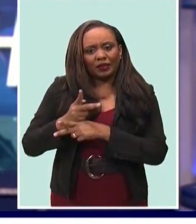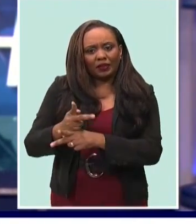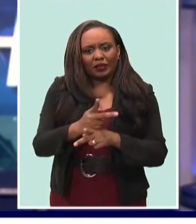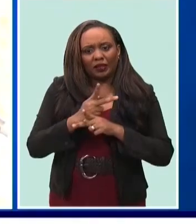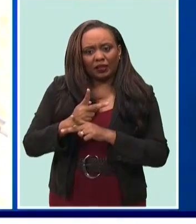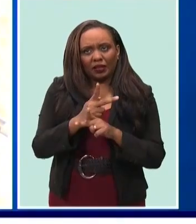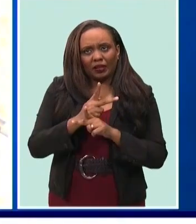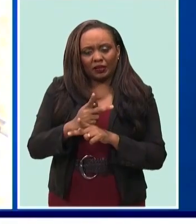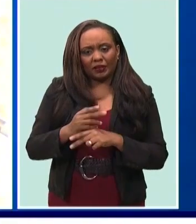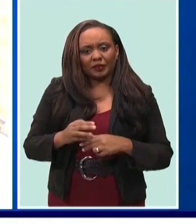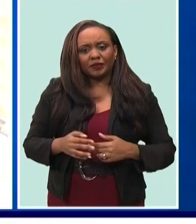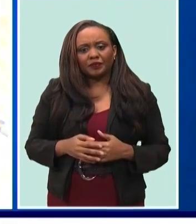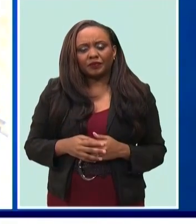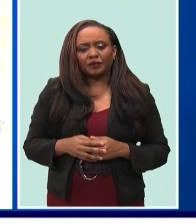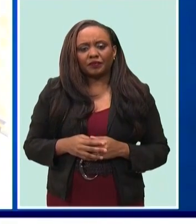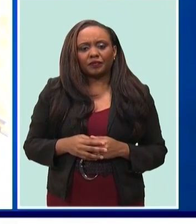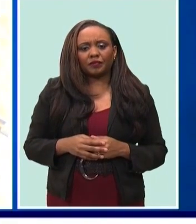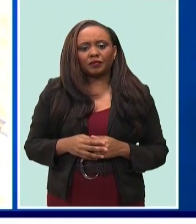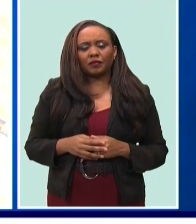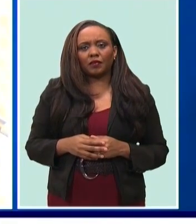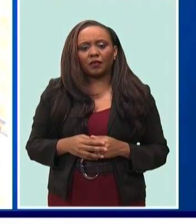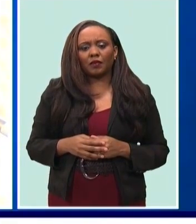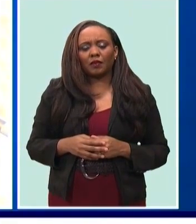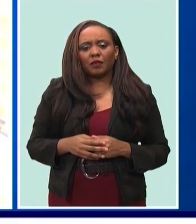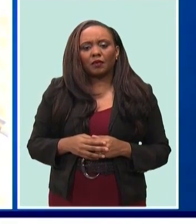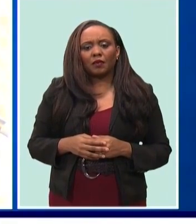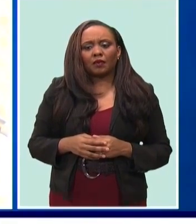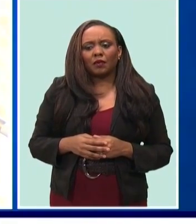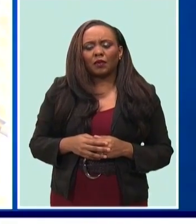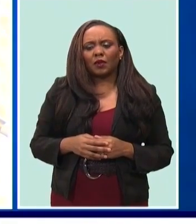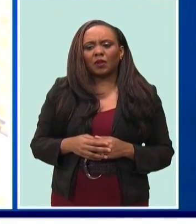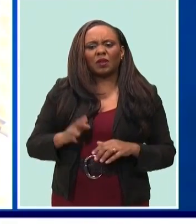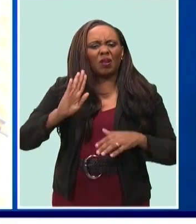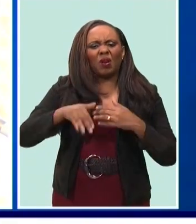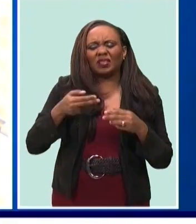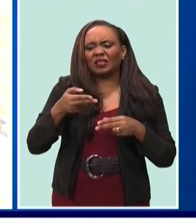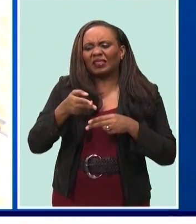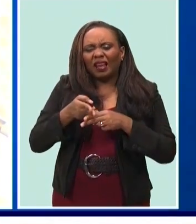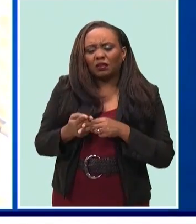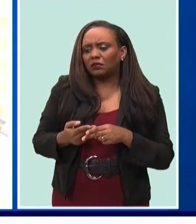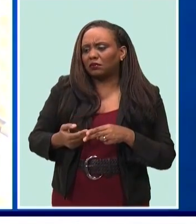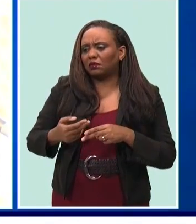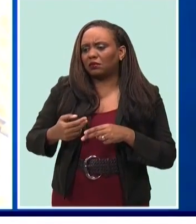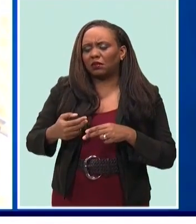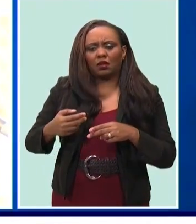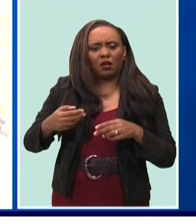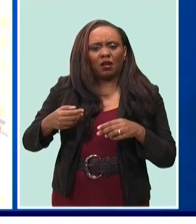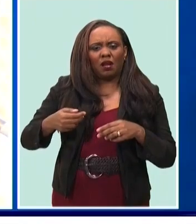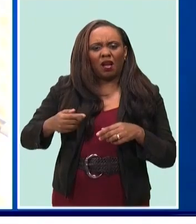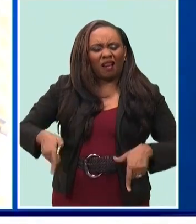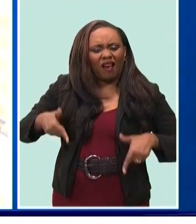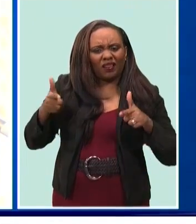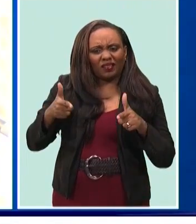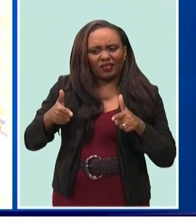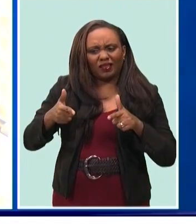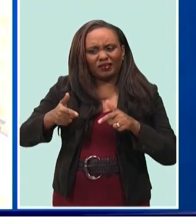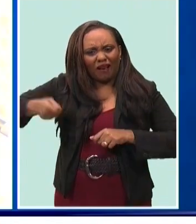We're not only telling you to take down and put down those destructive weapons, but we are giving